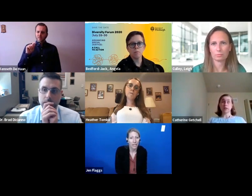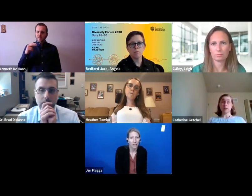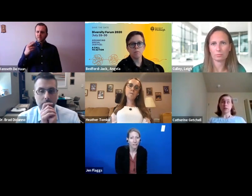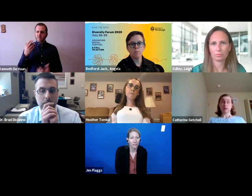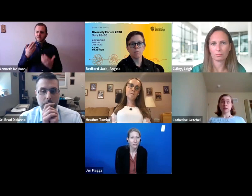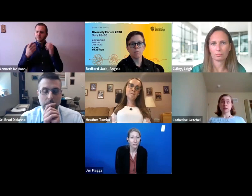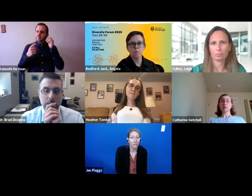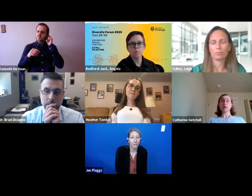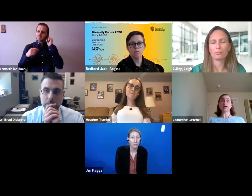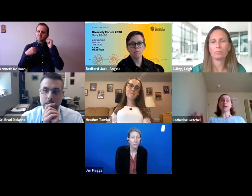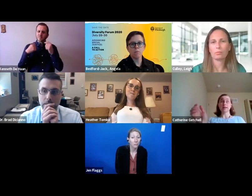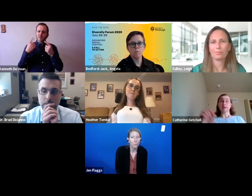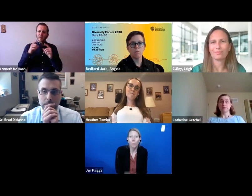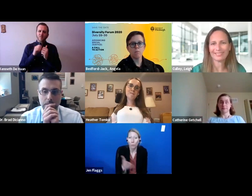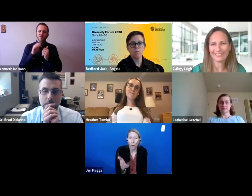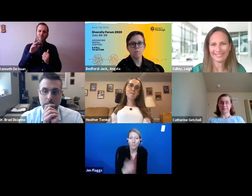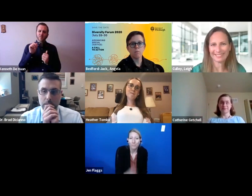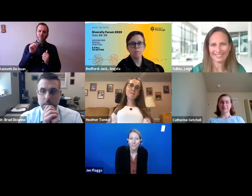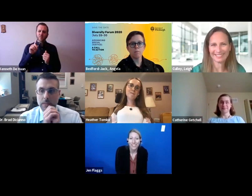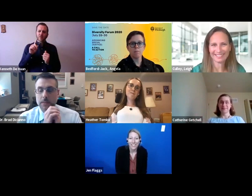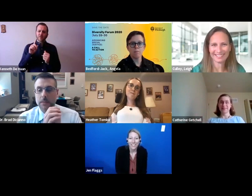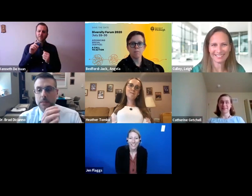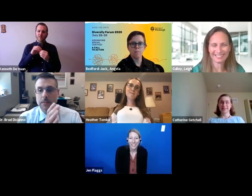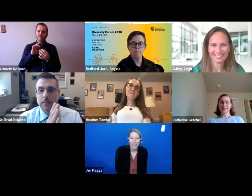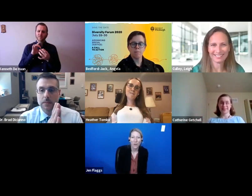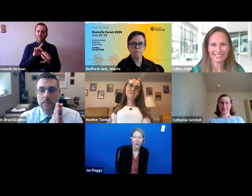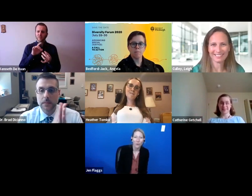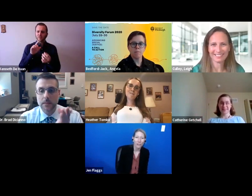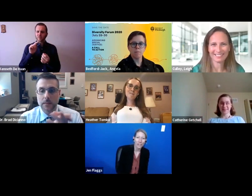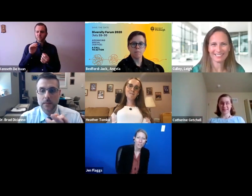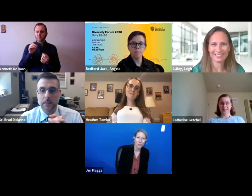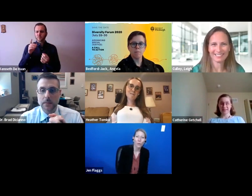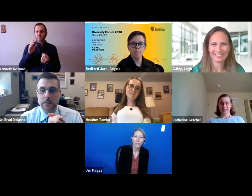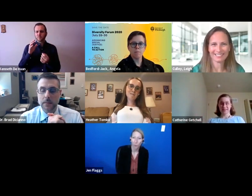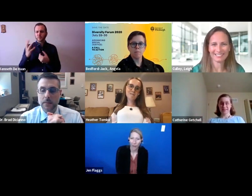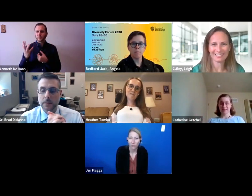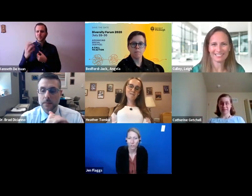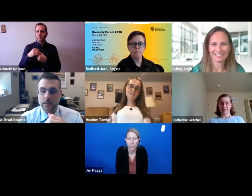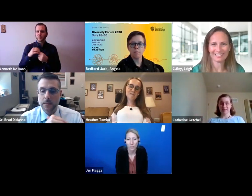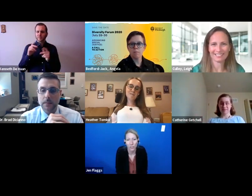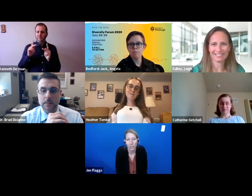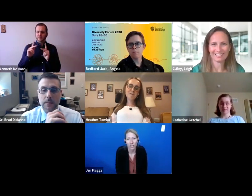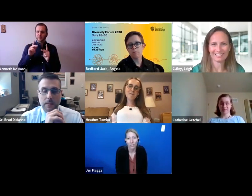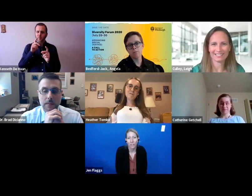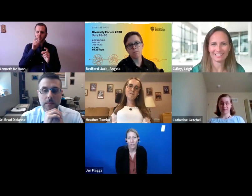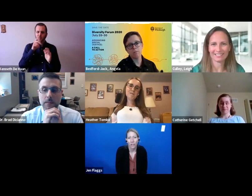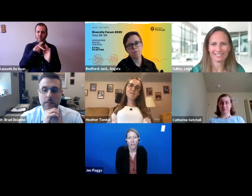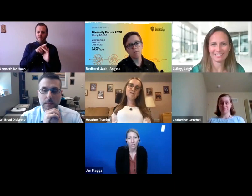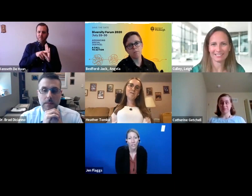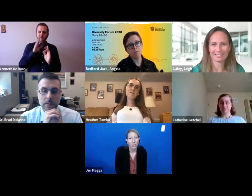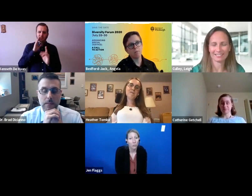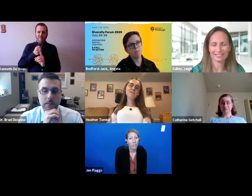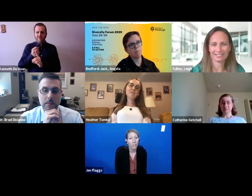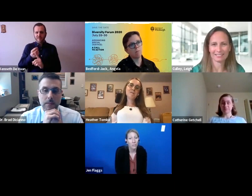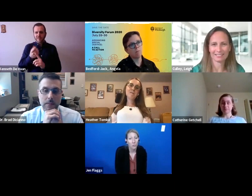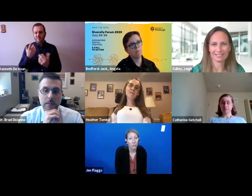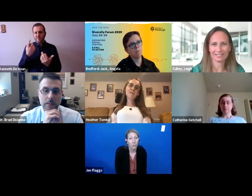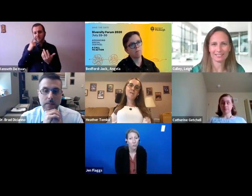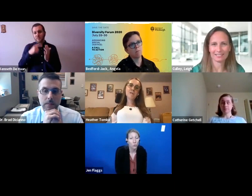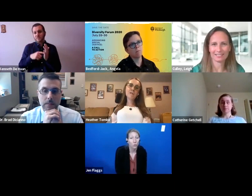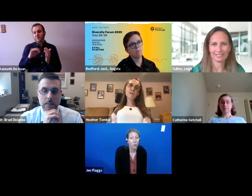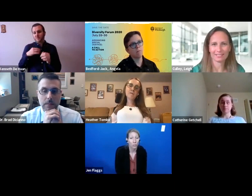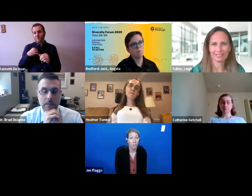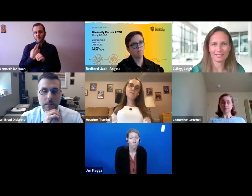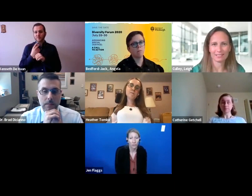This is Kenneth. Oh, go ahead, Kenneth. Yes, so related to what Brad was just mentioning, including individuals